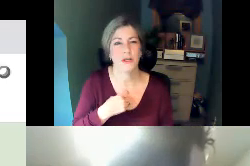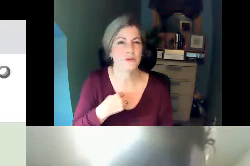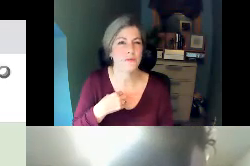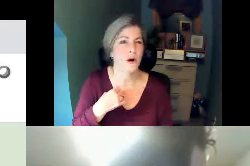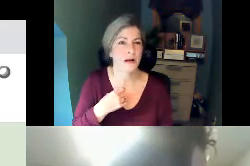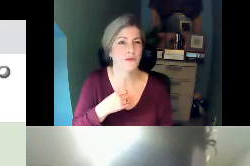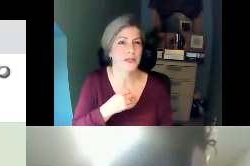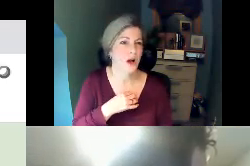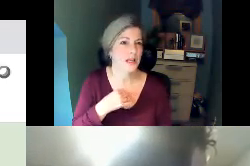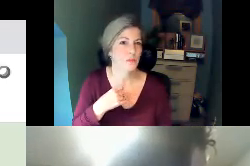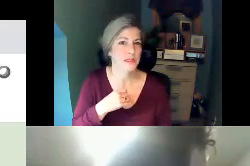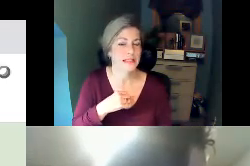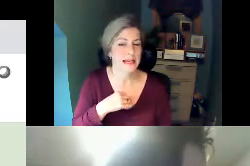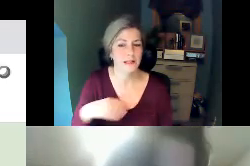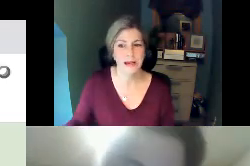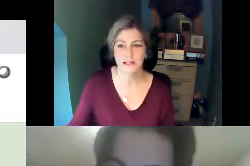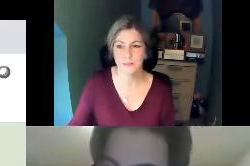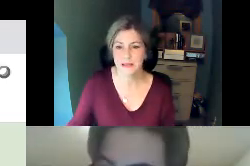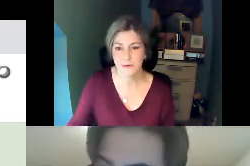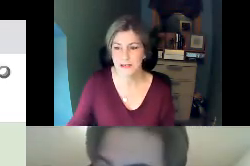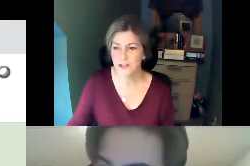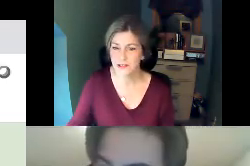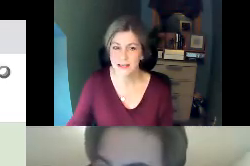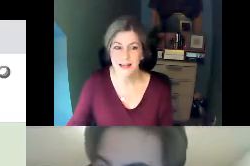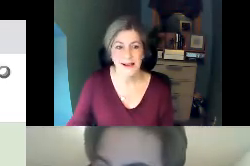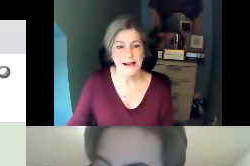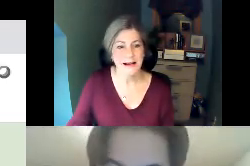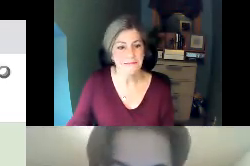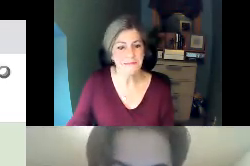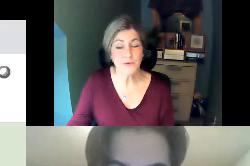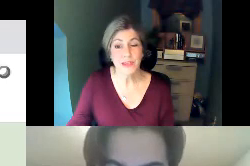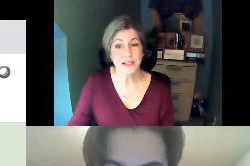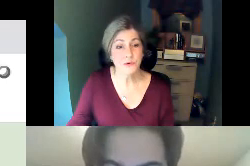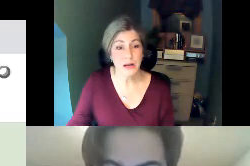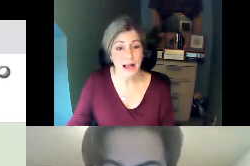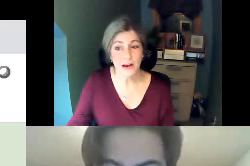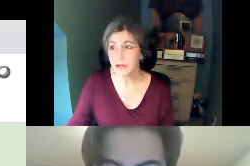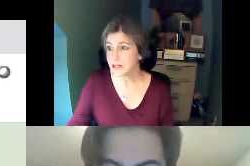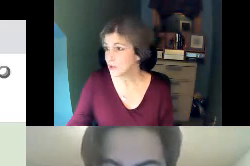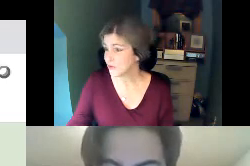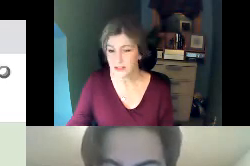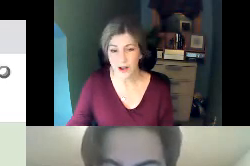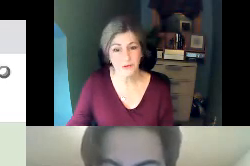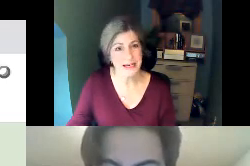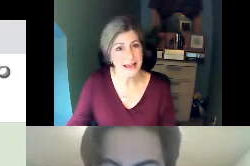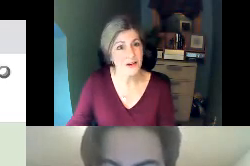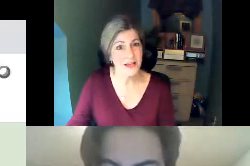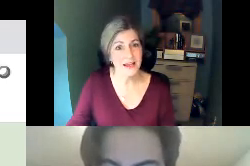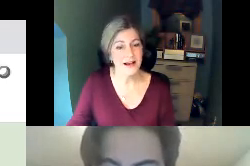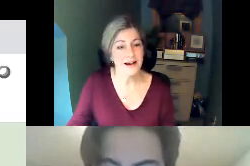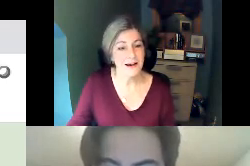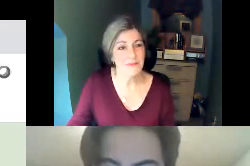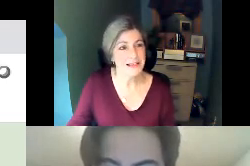someone call you tomorrow to talk in more detail about some of these questions. This will go out. I'm going to turn this off right